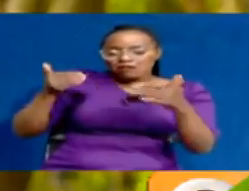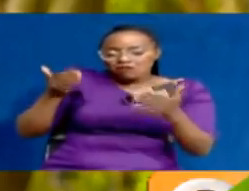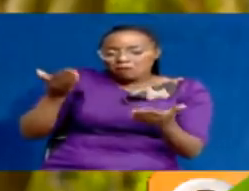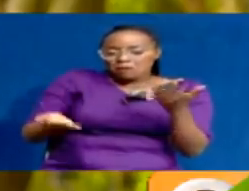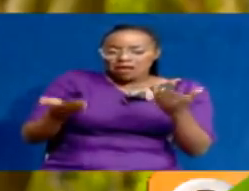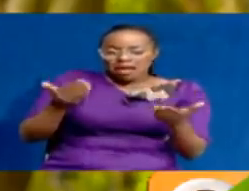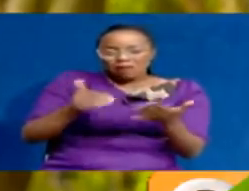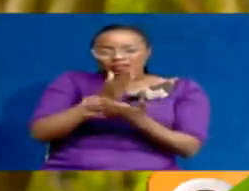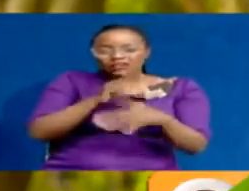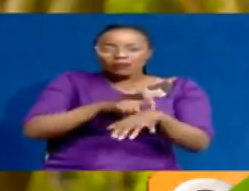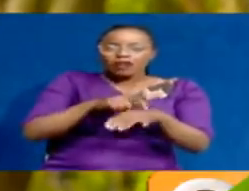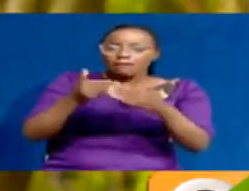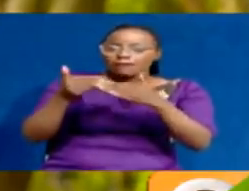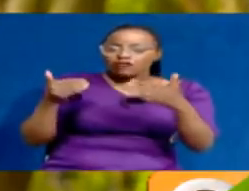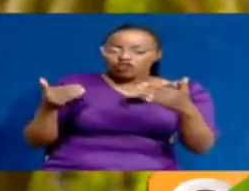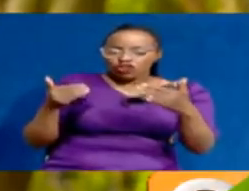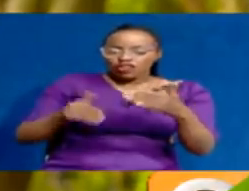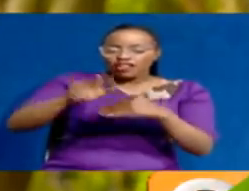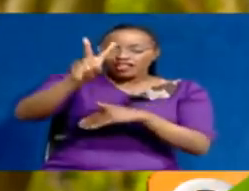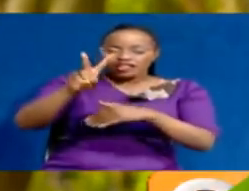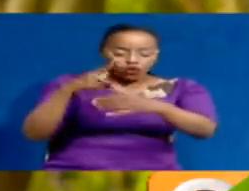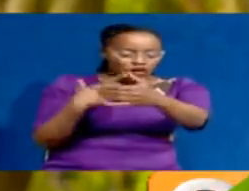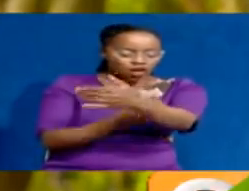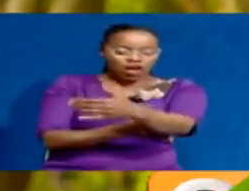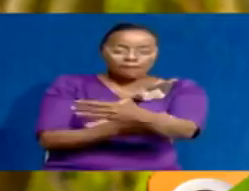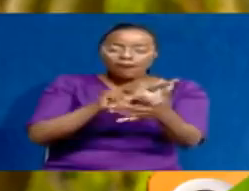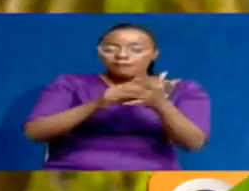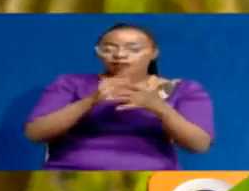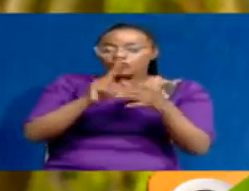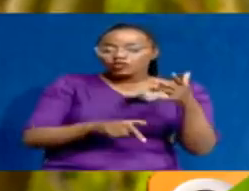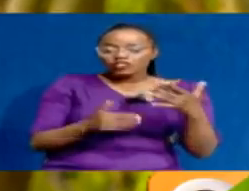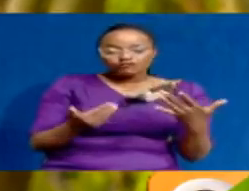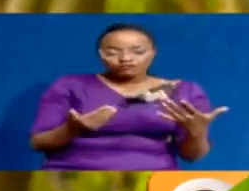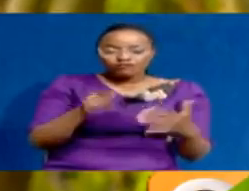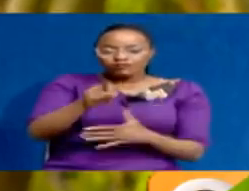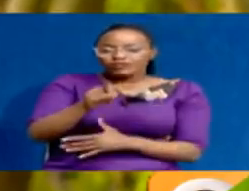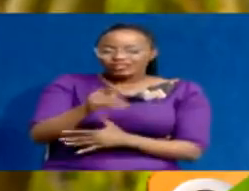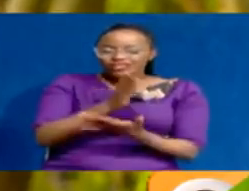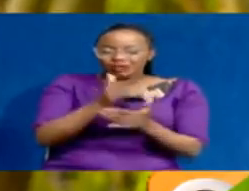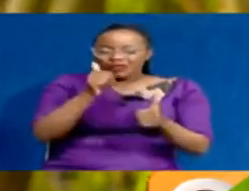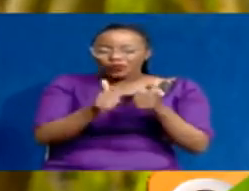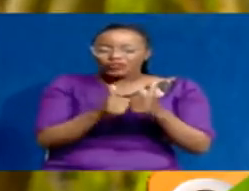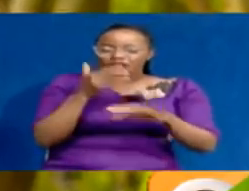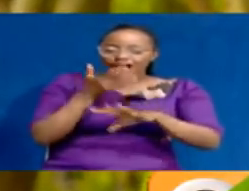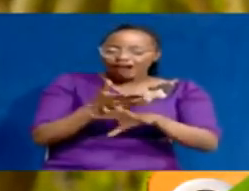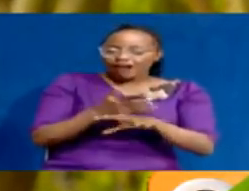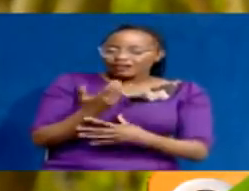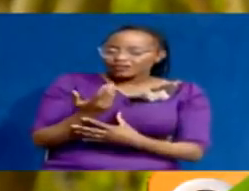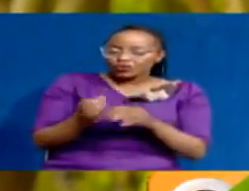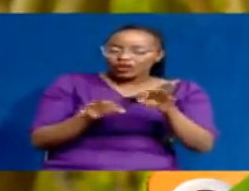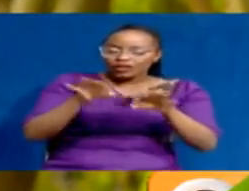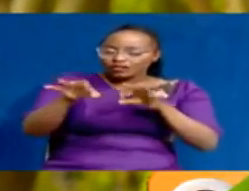maybe sometime before the second jab. So it is a gray area. It's